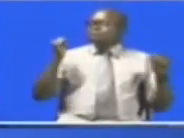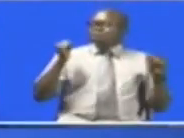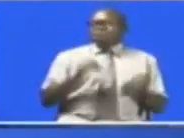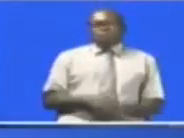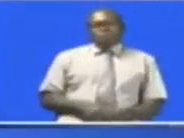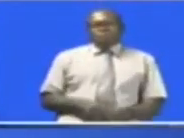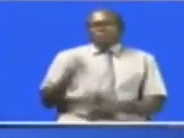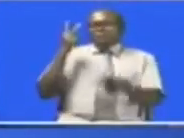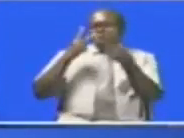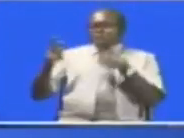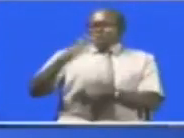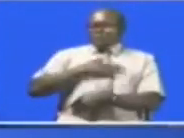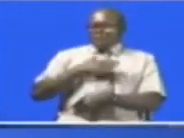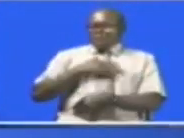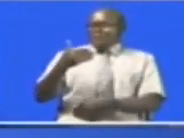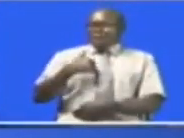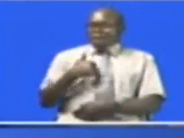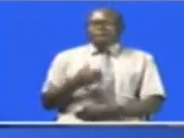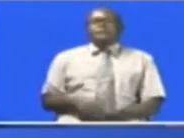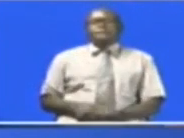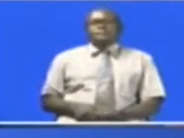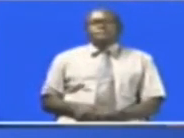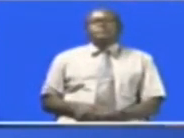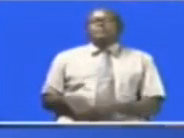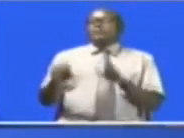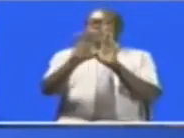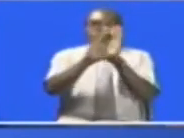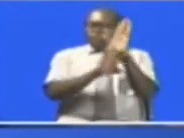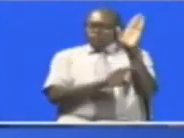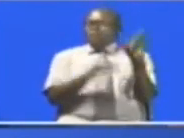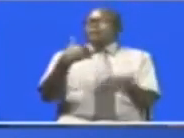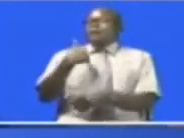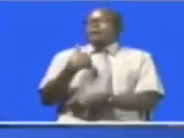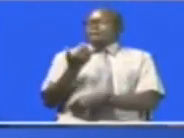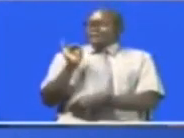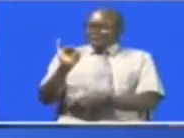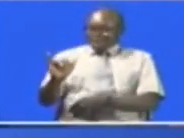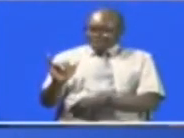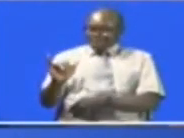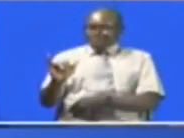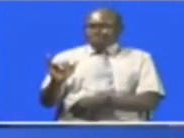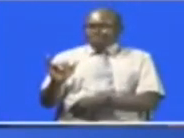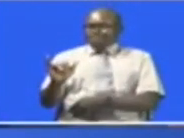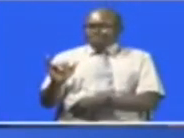vision is, you know, we have a constitution that...